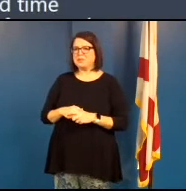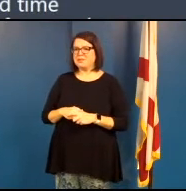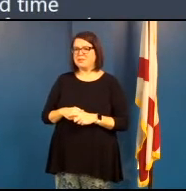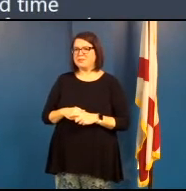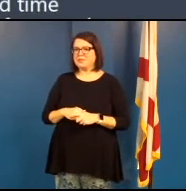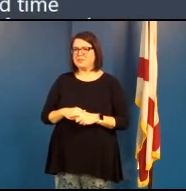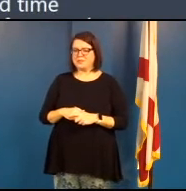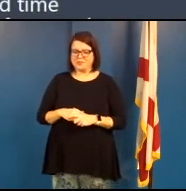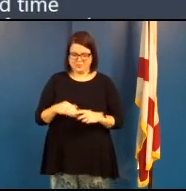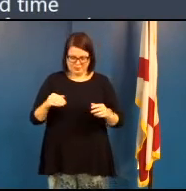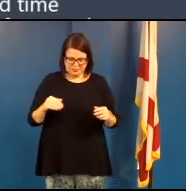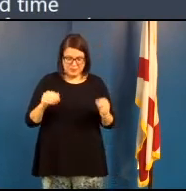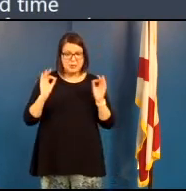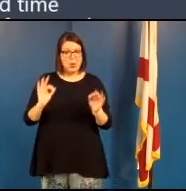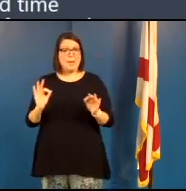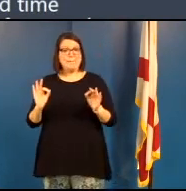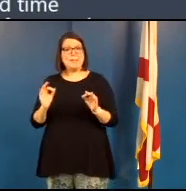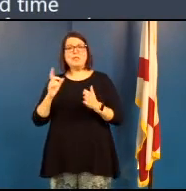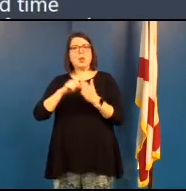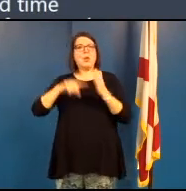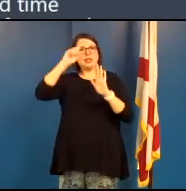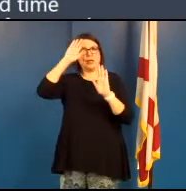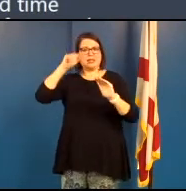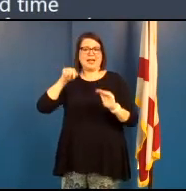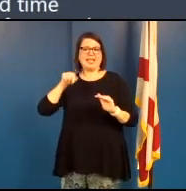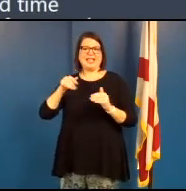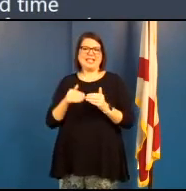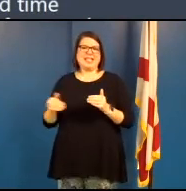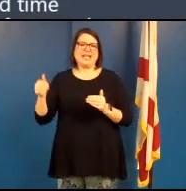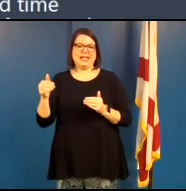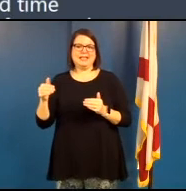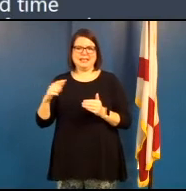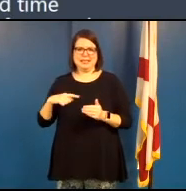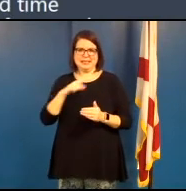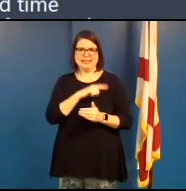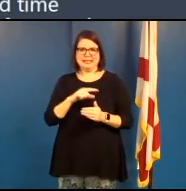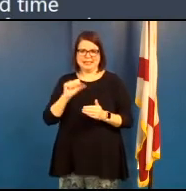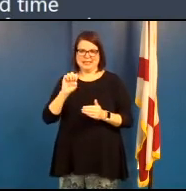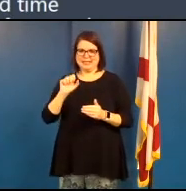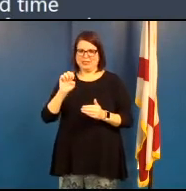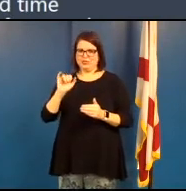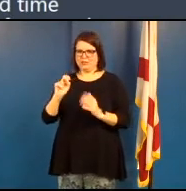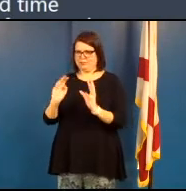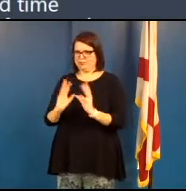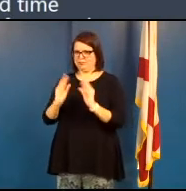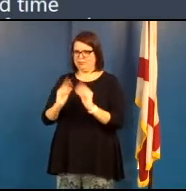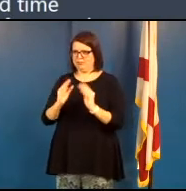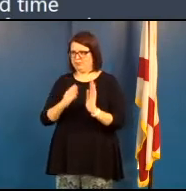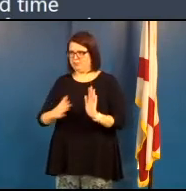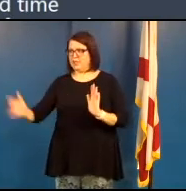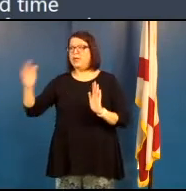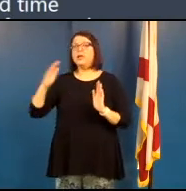All right. So what to expect this upcoming session? The House has released some changes to the